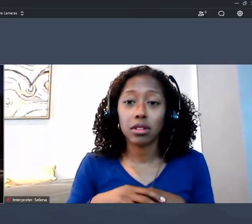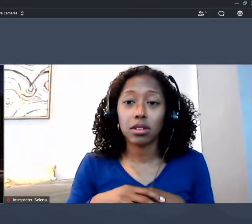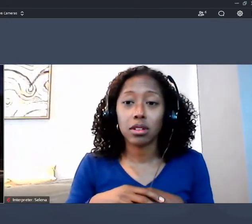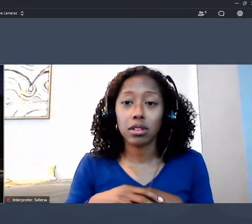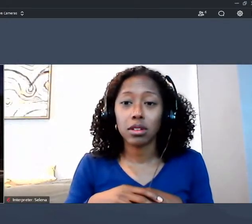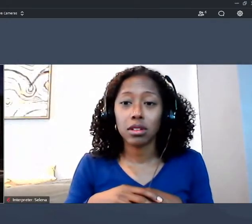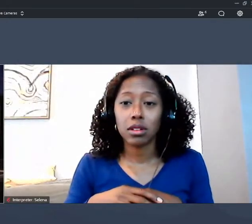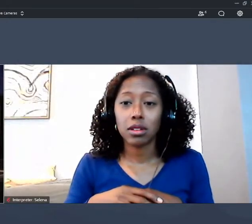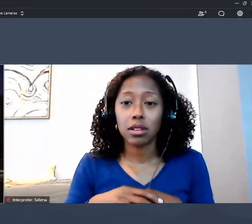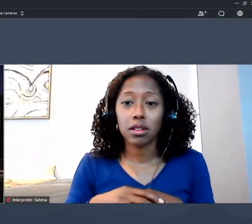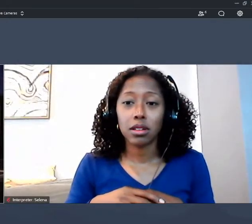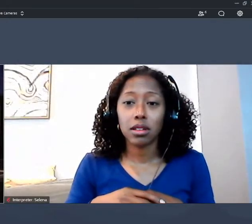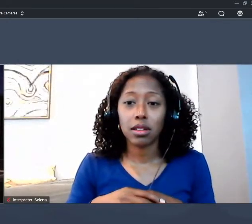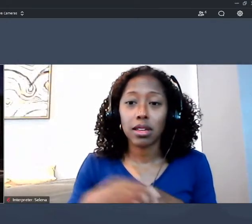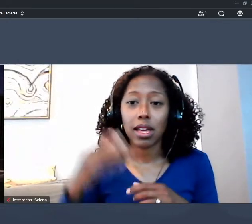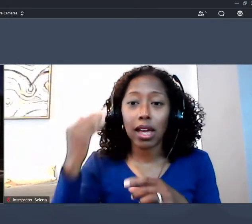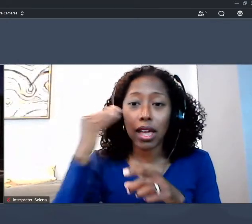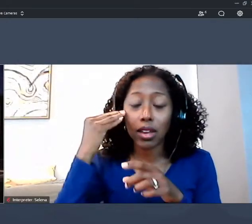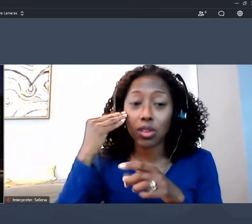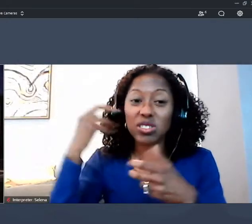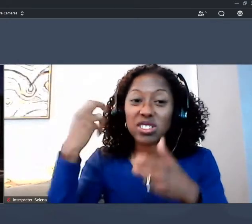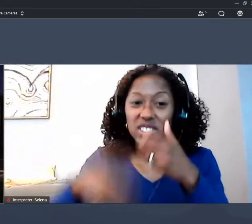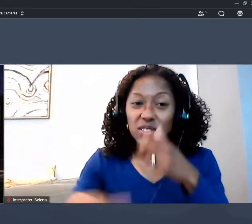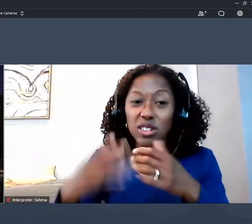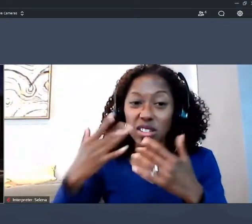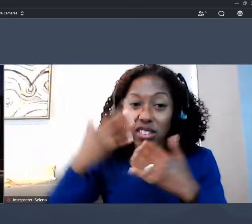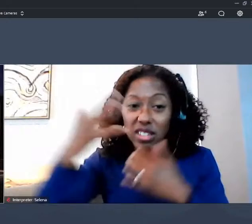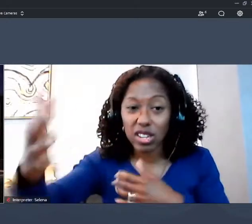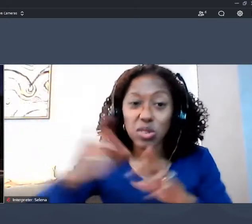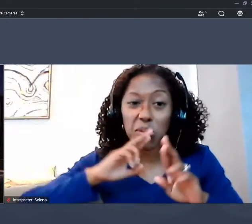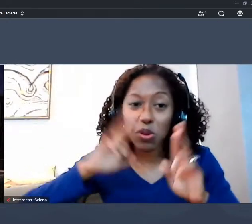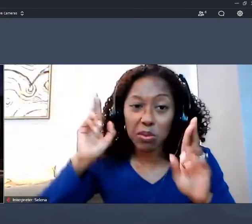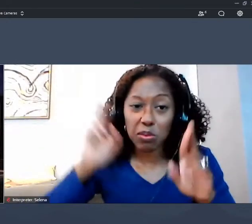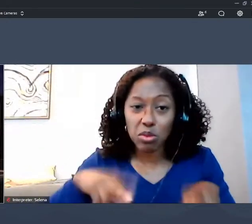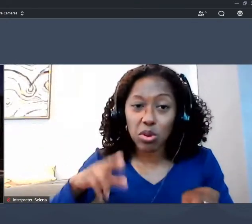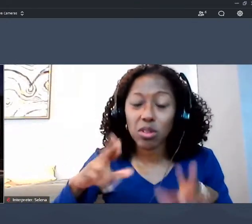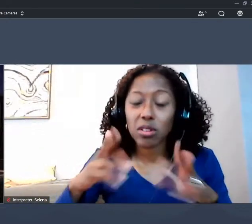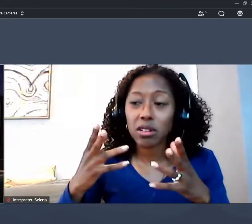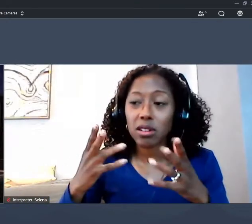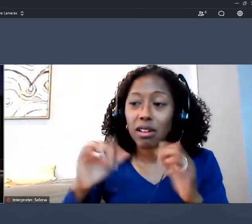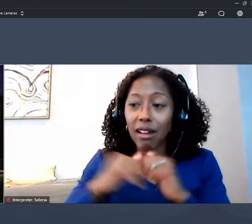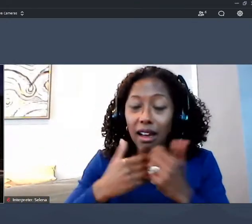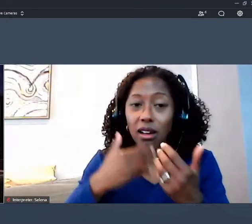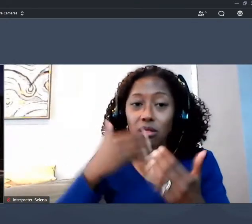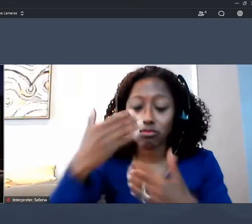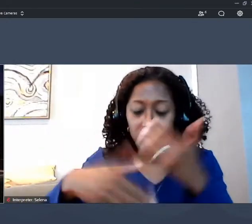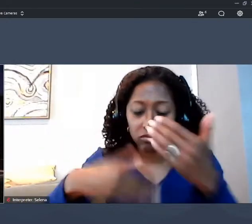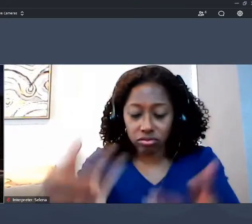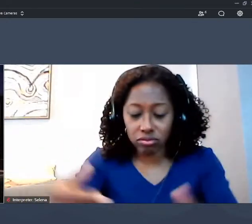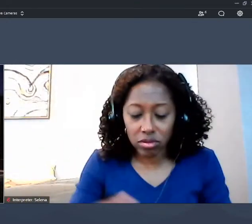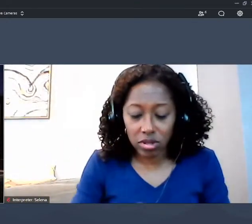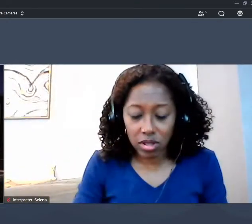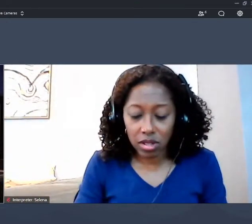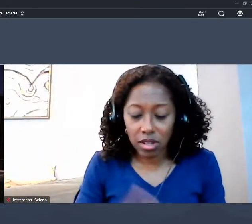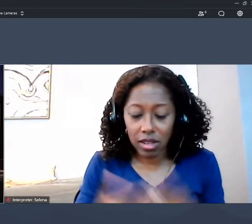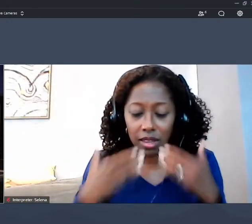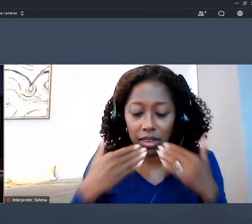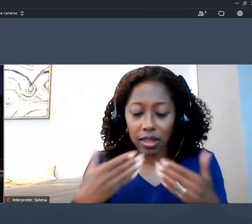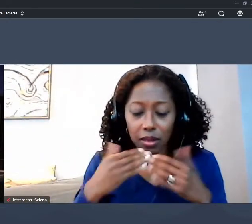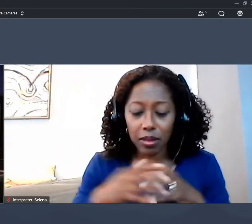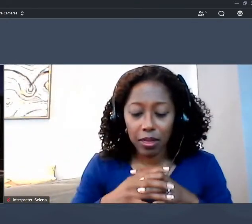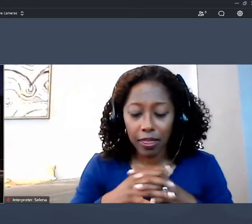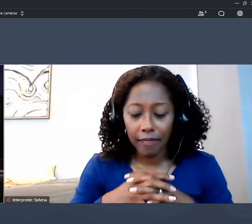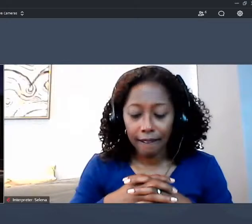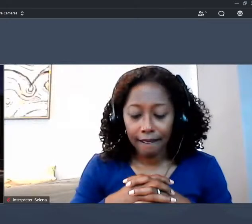and report what you're running into down the road in regards to trying to honor this ordinance. Thank you, Chair. Thank